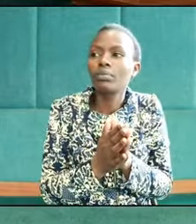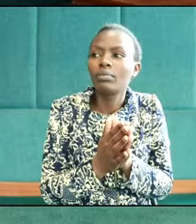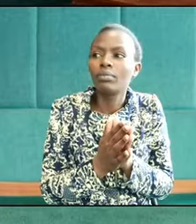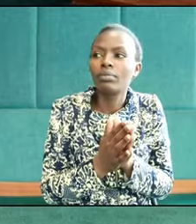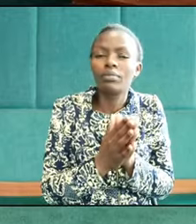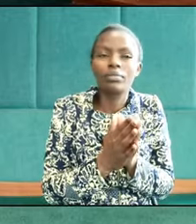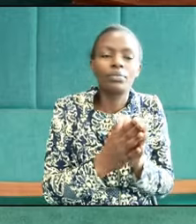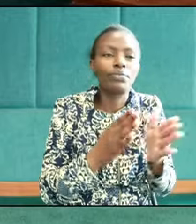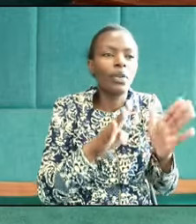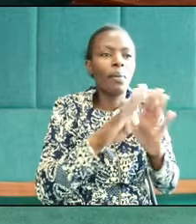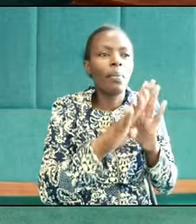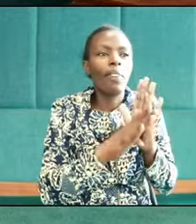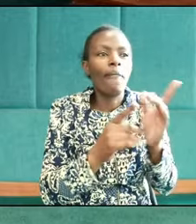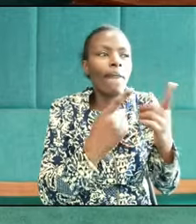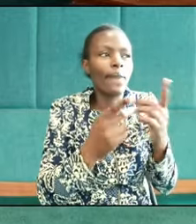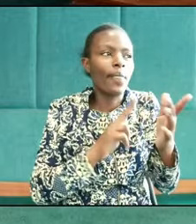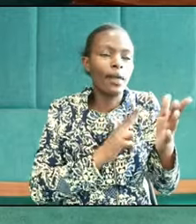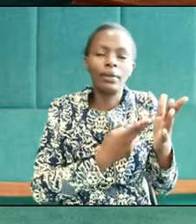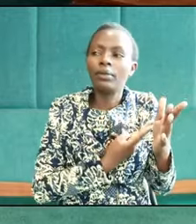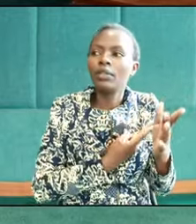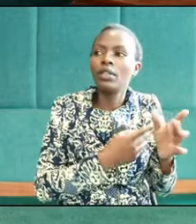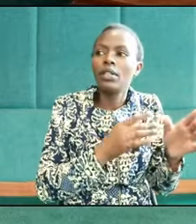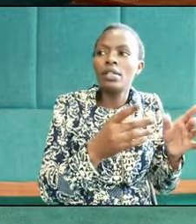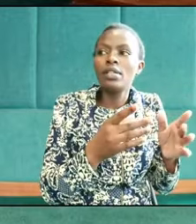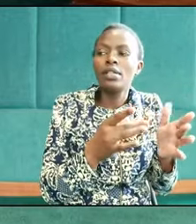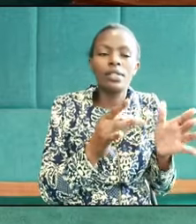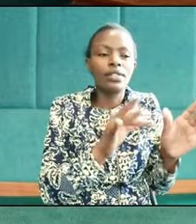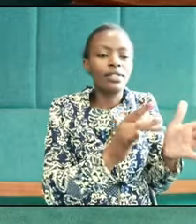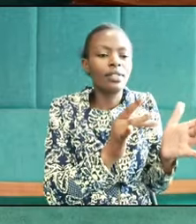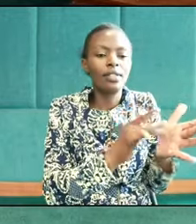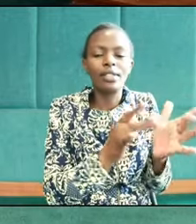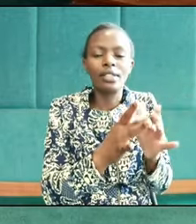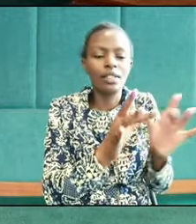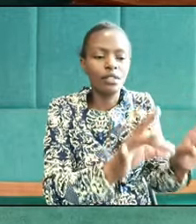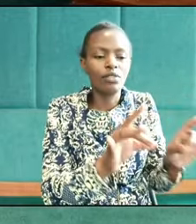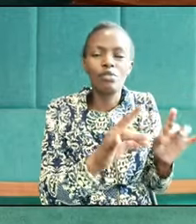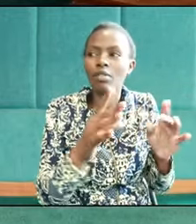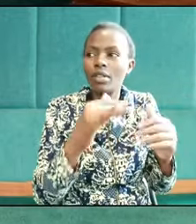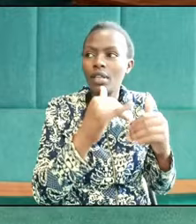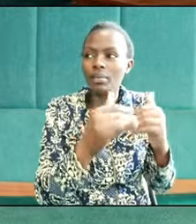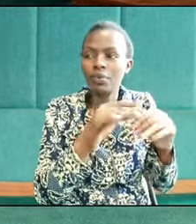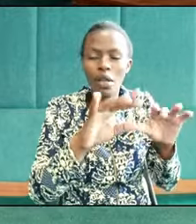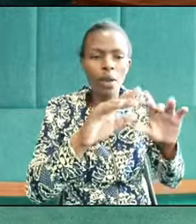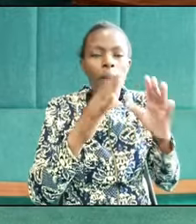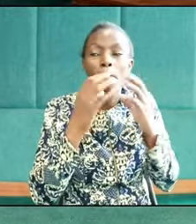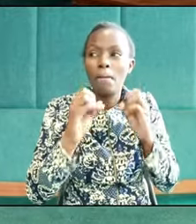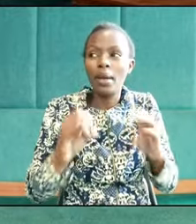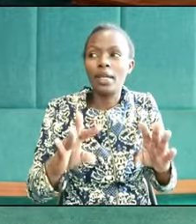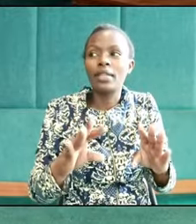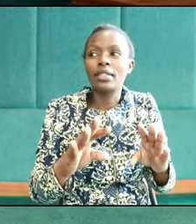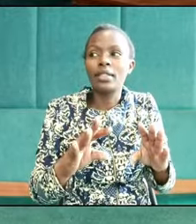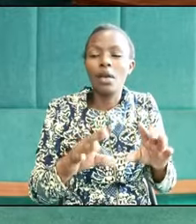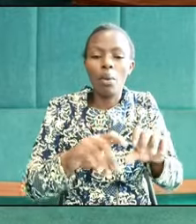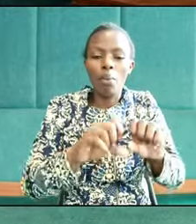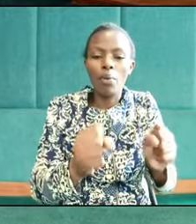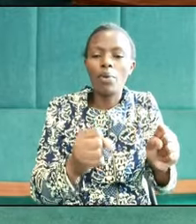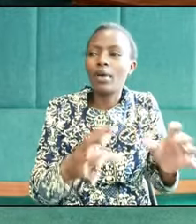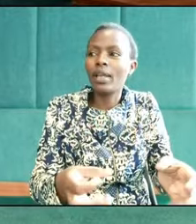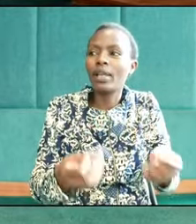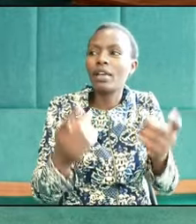The Bible tells us that Jesus took the bread, blessed it, broke it, and gave it to his